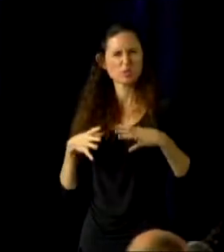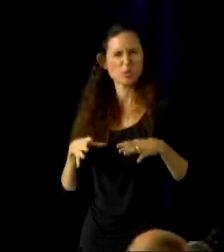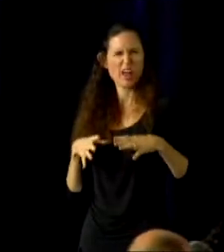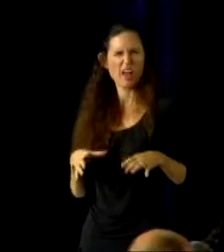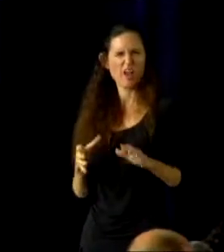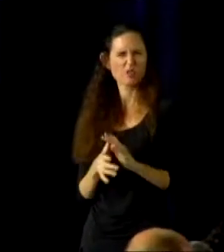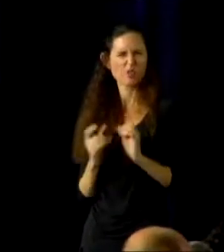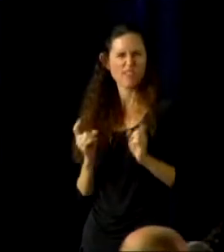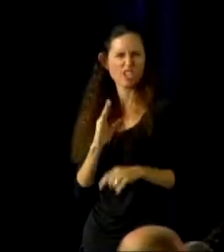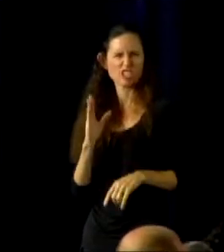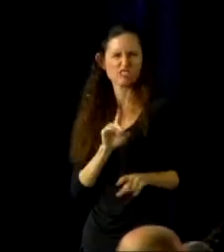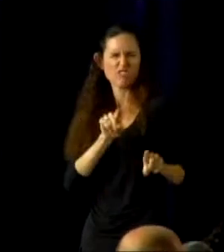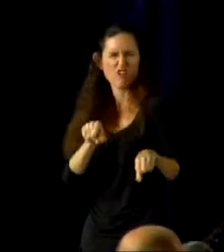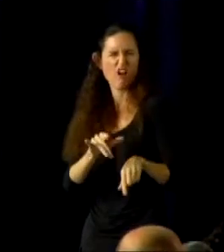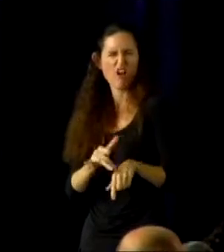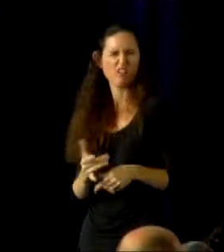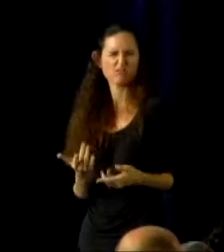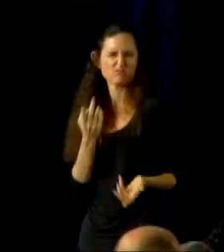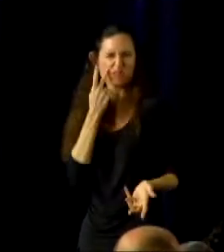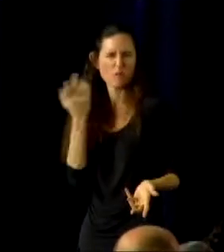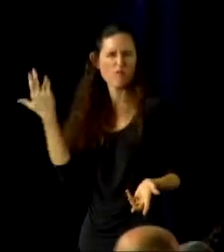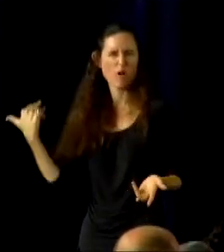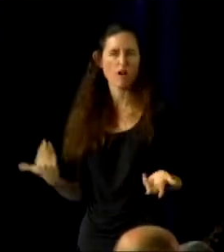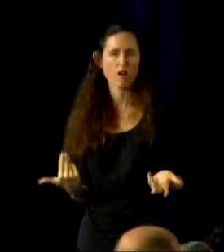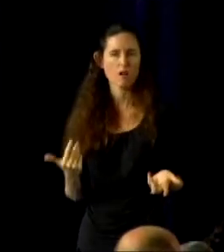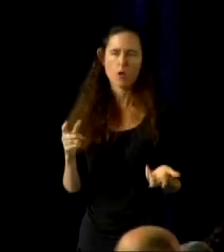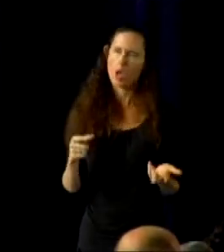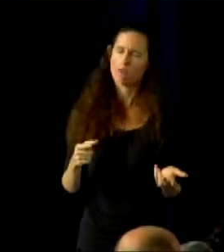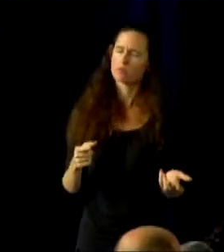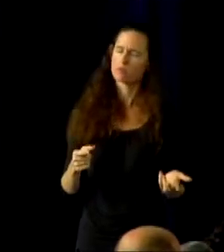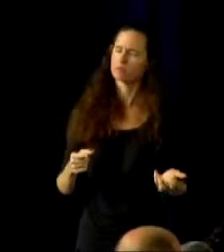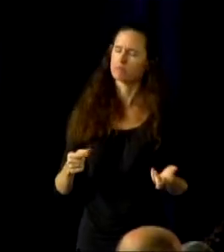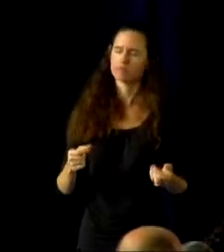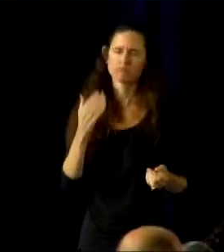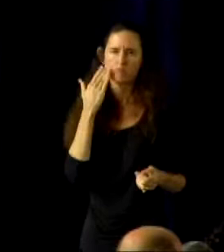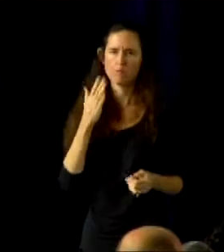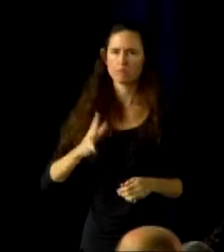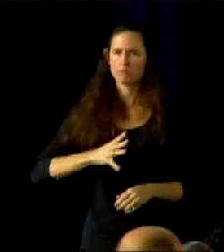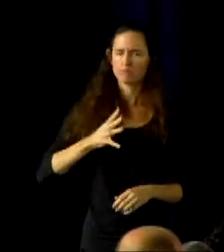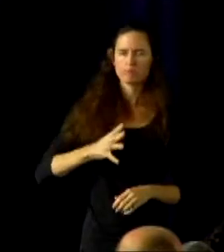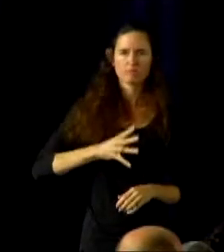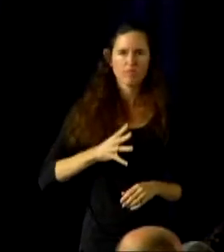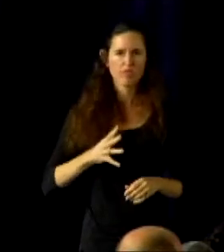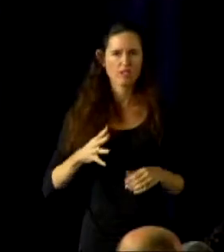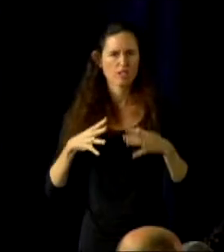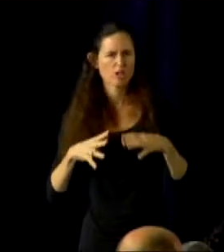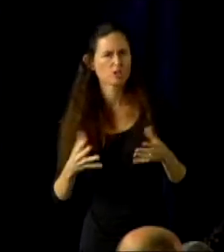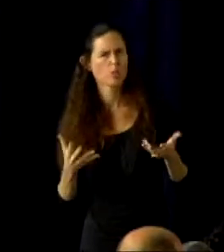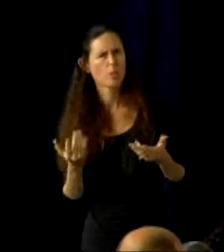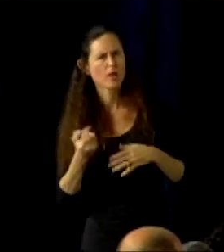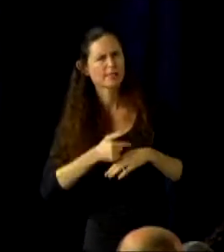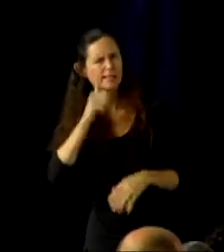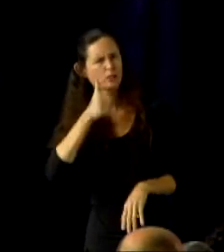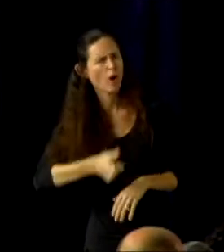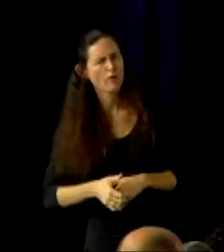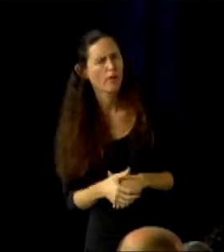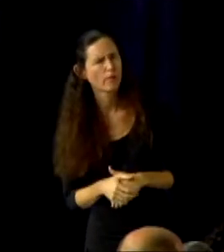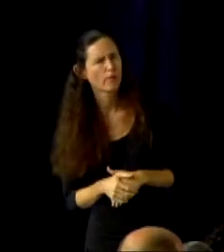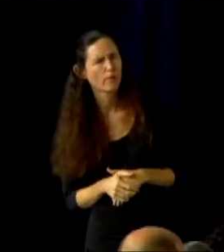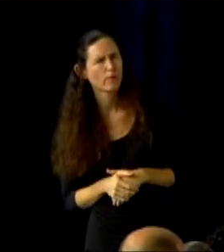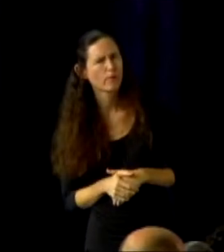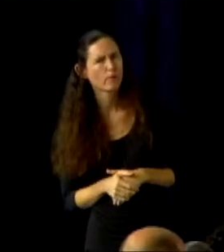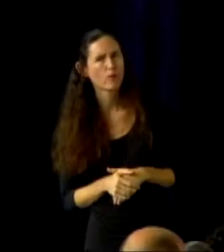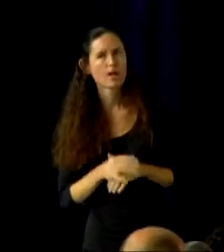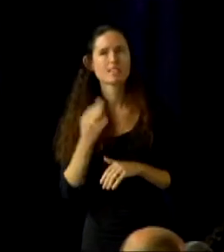never been to one. And so they said, well, you have to wear a suit. Okay, I'll wear a suit. What day is tomorrow?